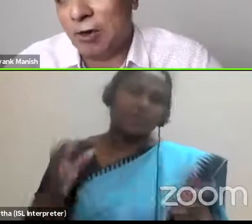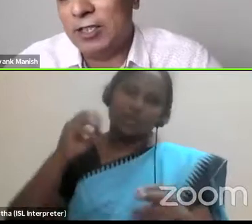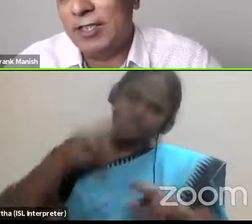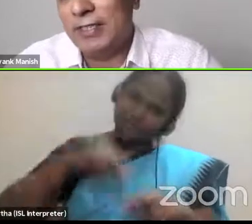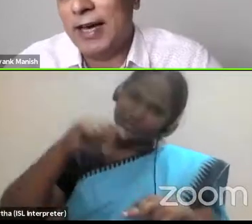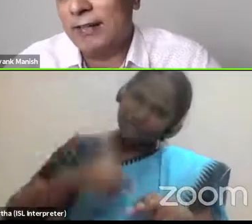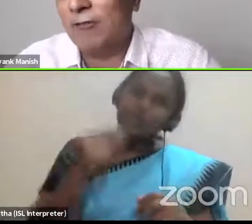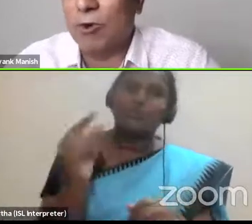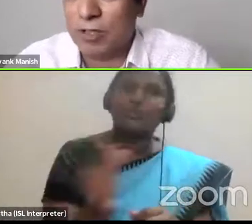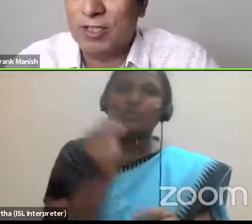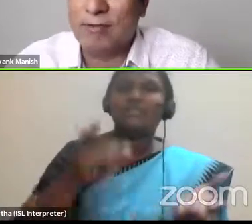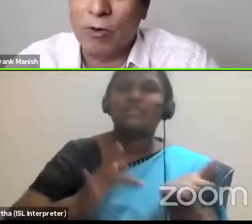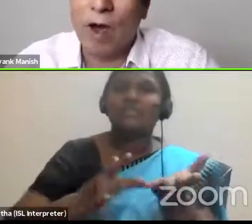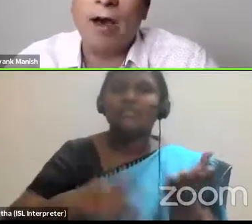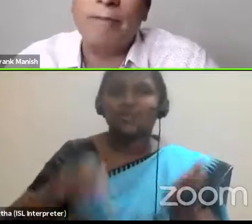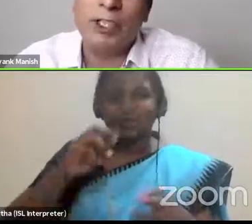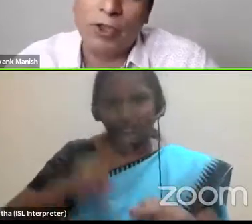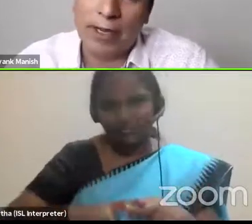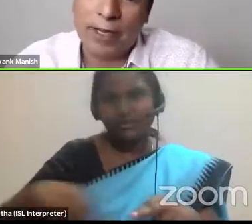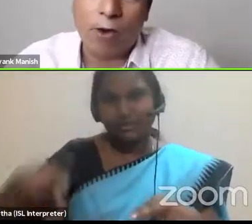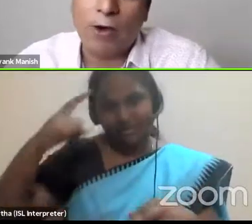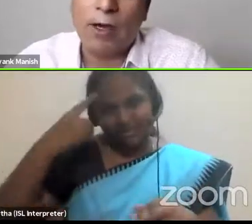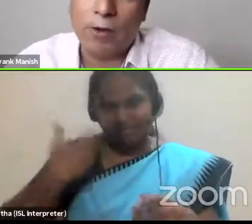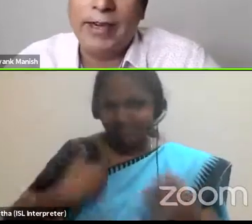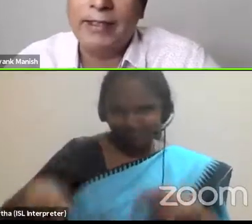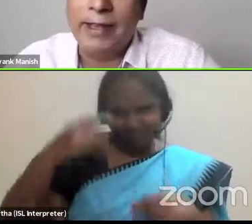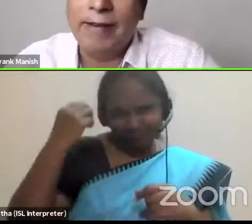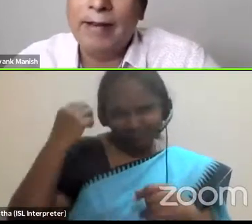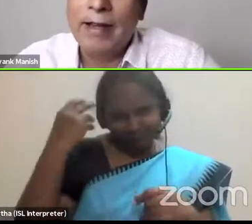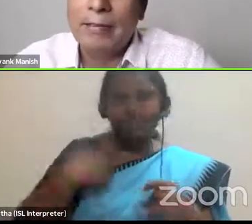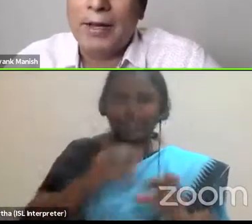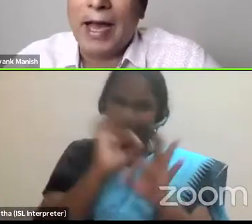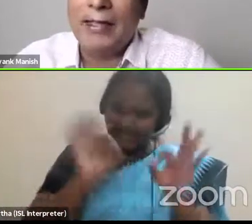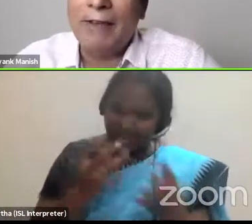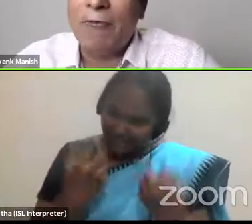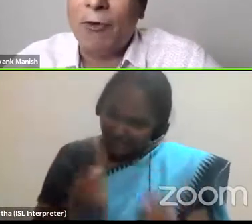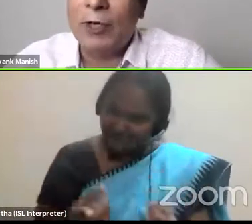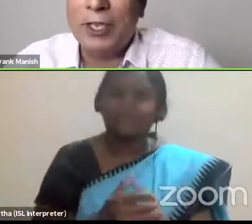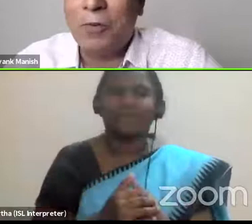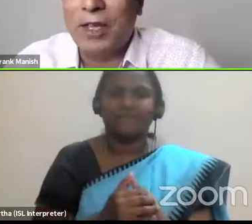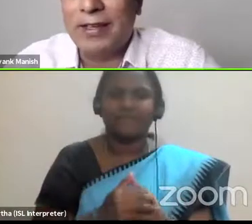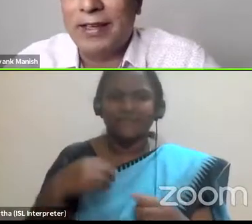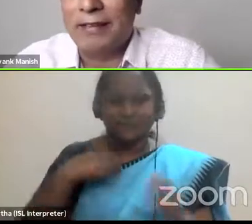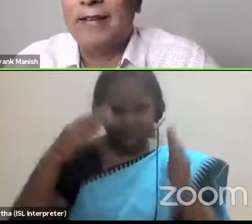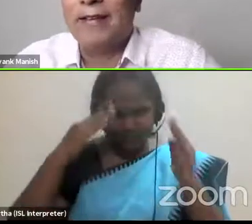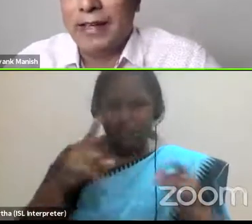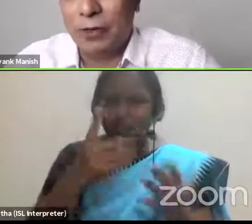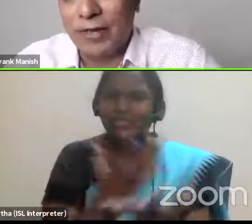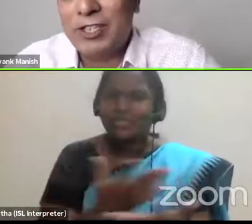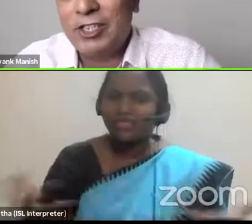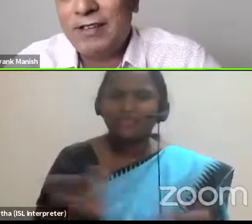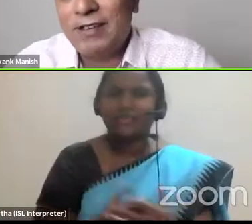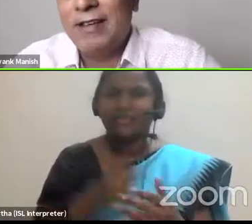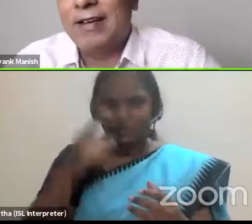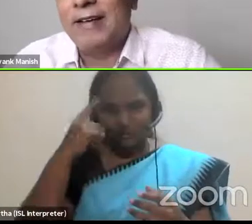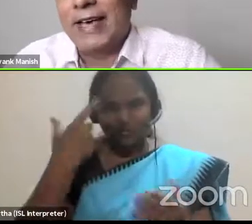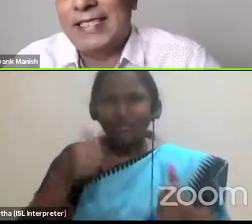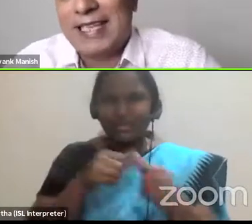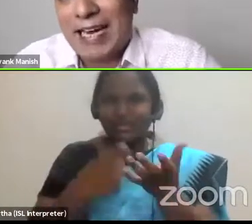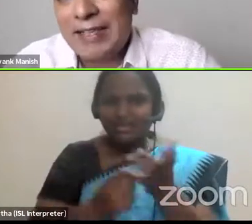using technologies that, of course, are maturing or are already there. But I think we are focusing on one thing: